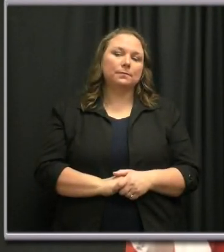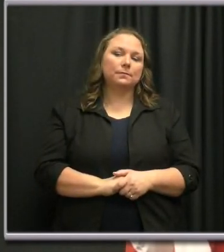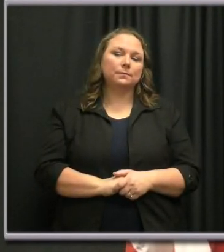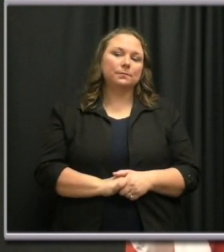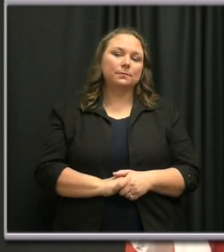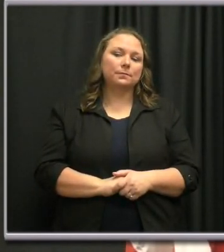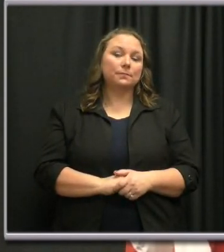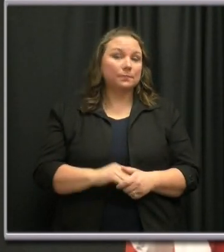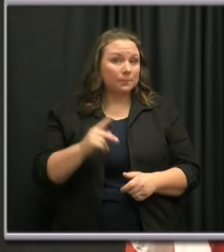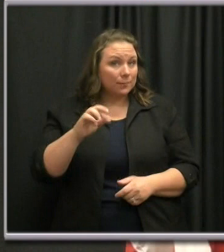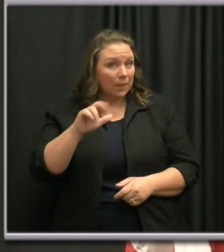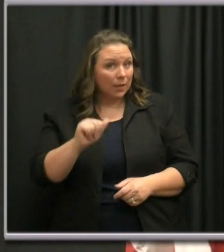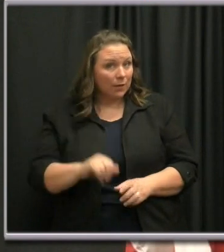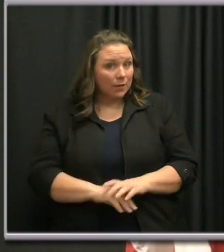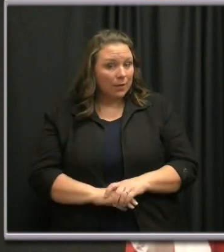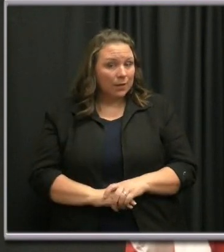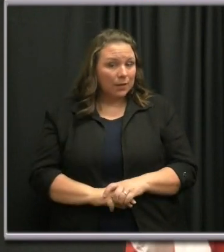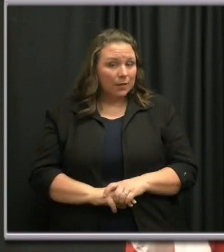Kara?